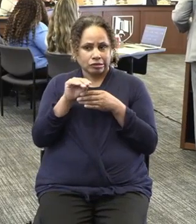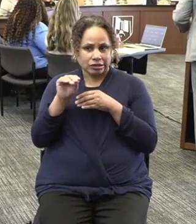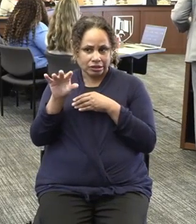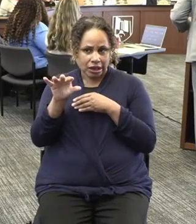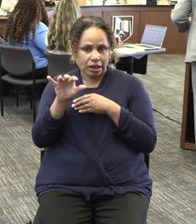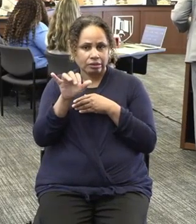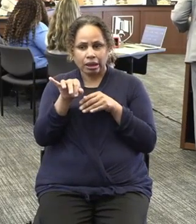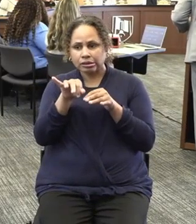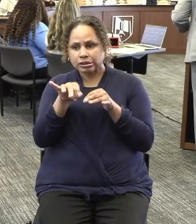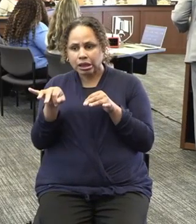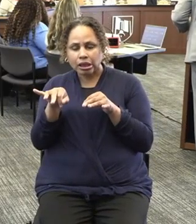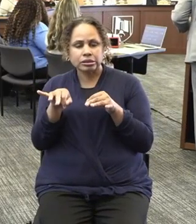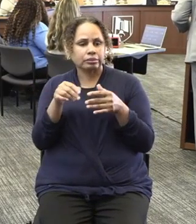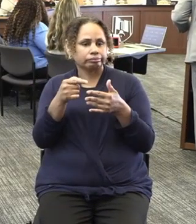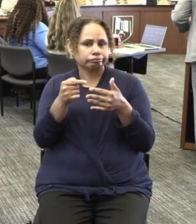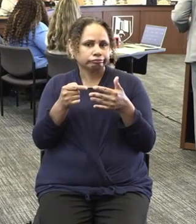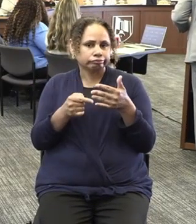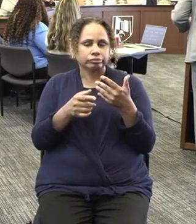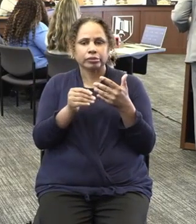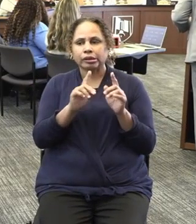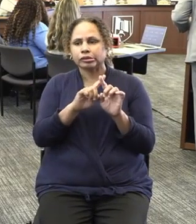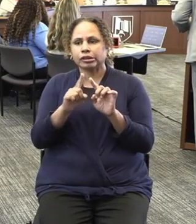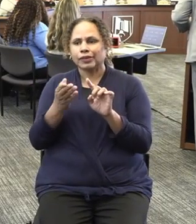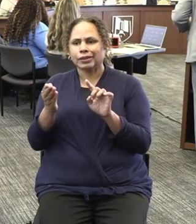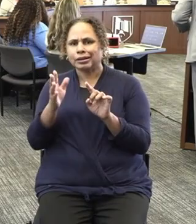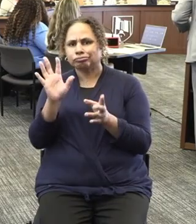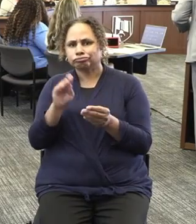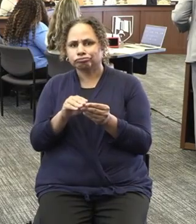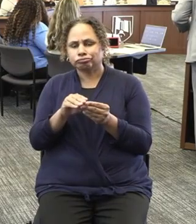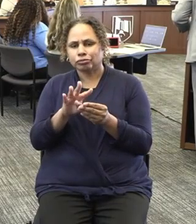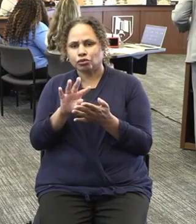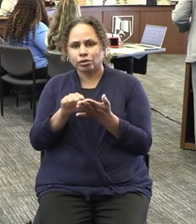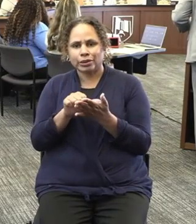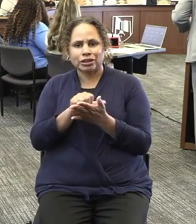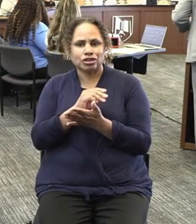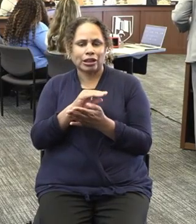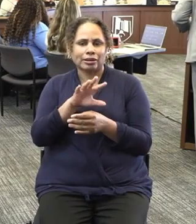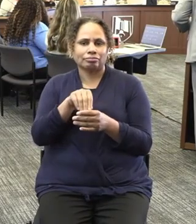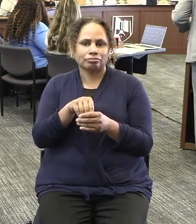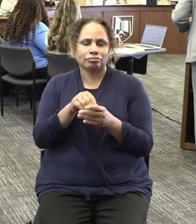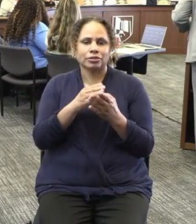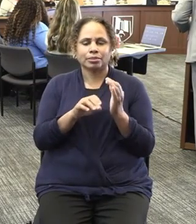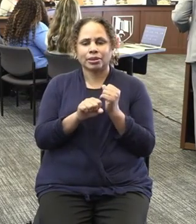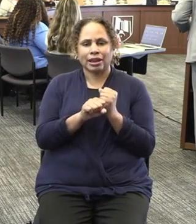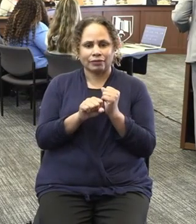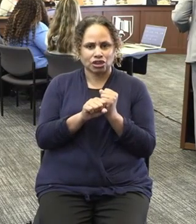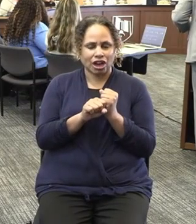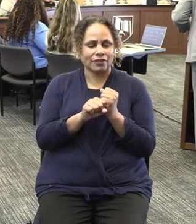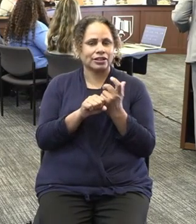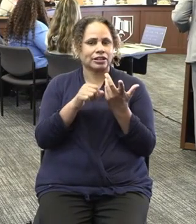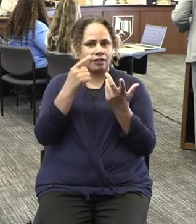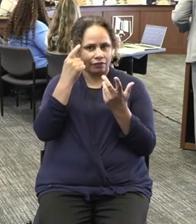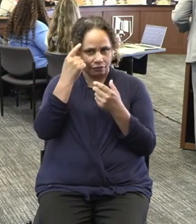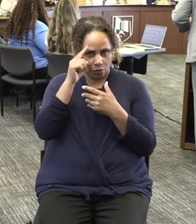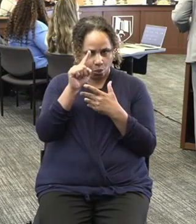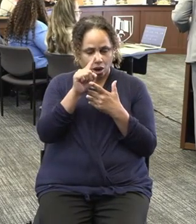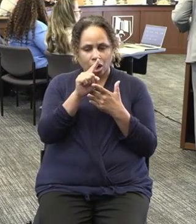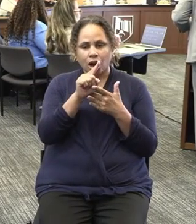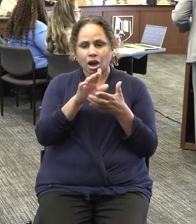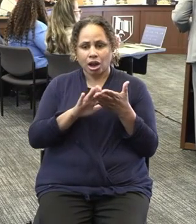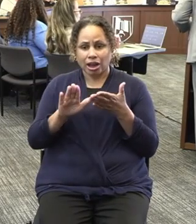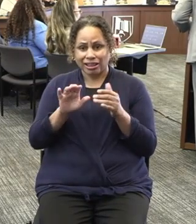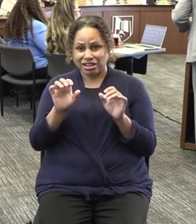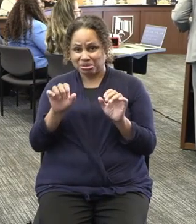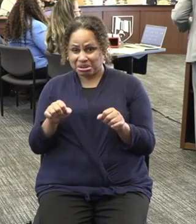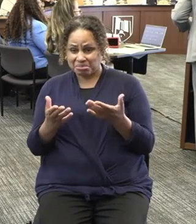says this, and they have different things. It's like a 4-page thing. And it has some of the advertisements in it for colleges and that. Is there anything we can look into